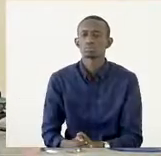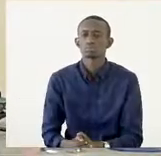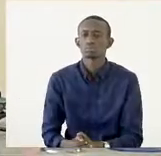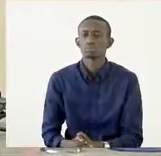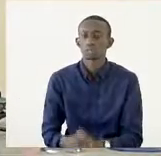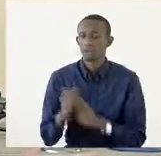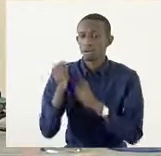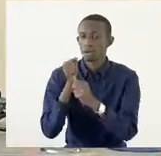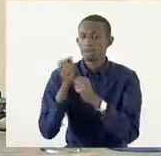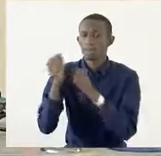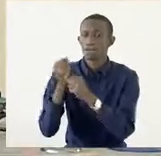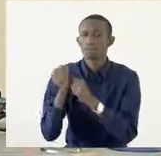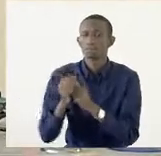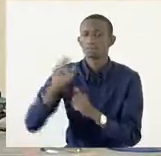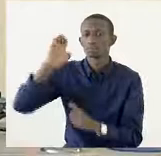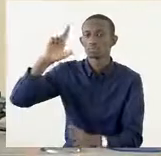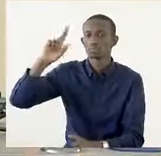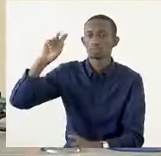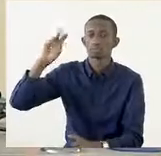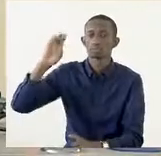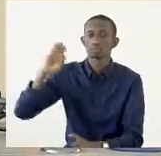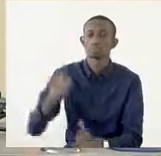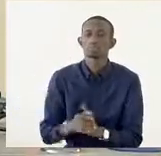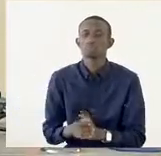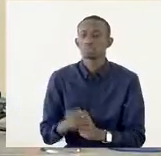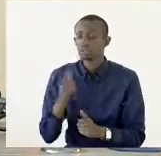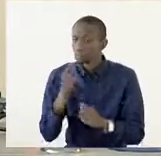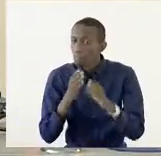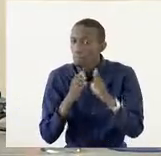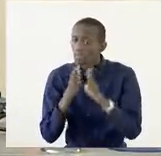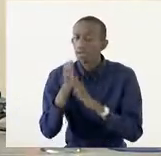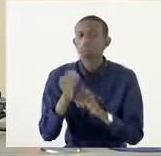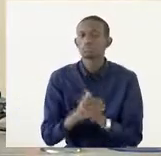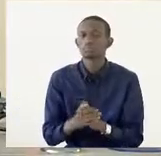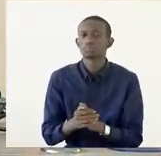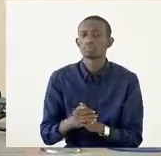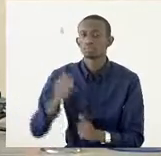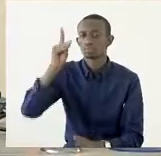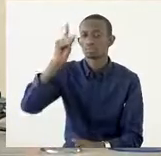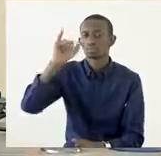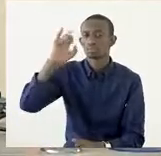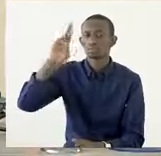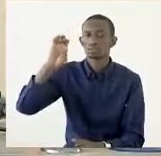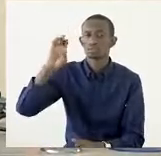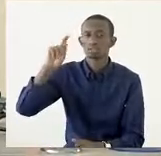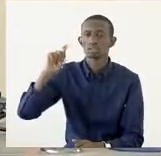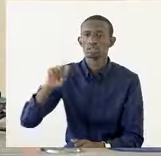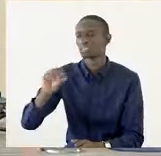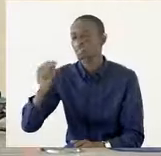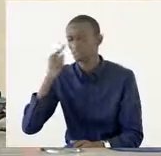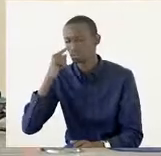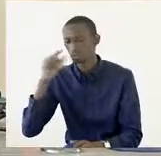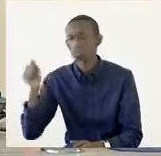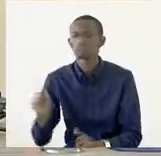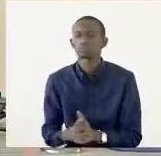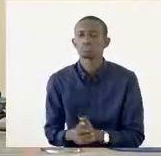the electrons out of the ring. So they will direct, they will direct other substituents